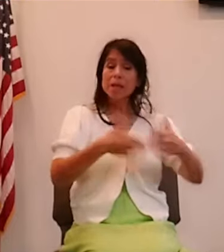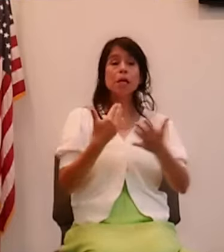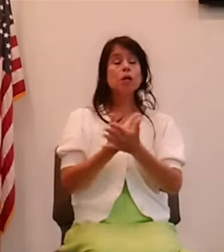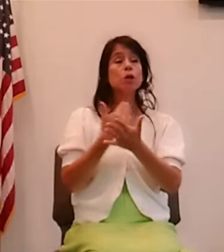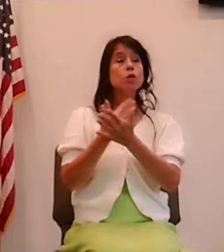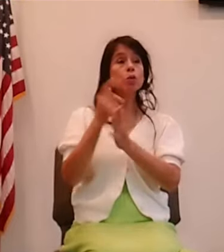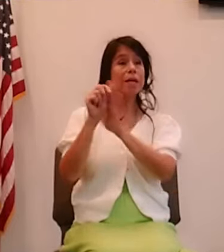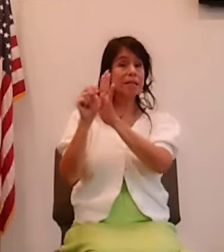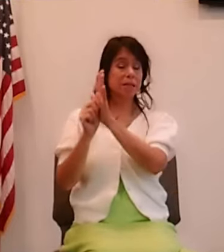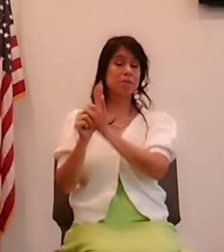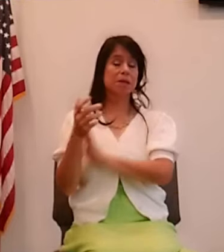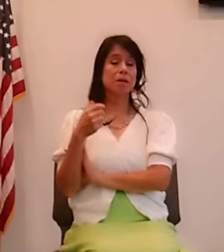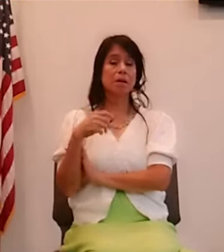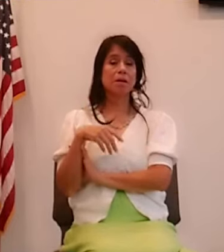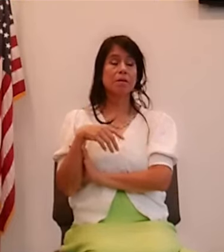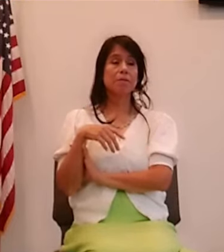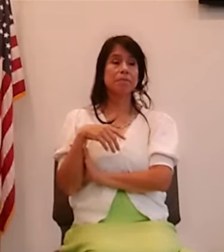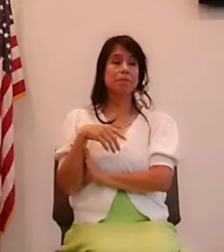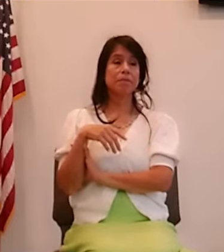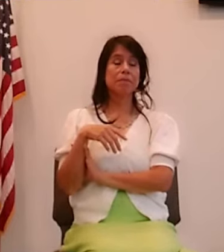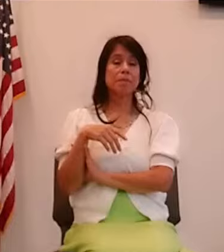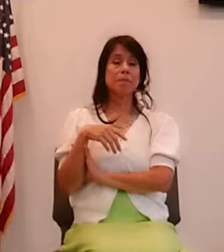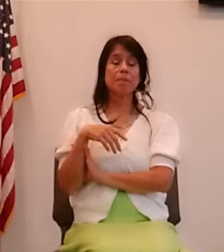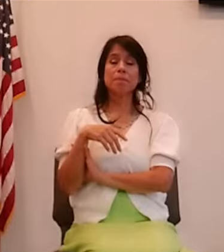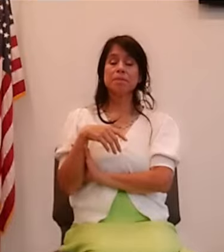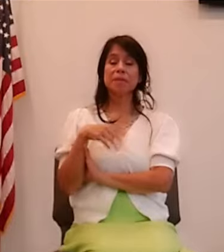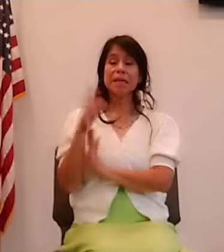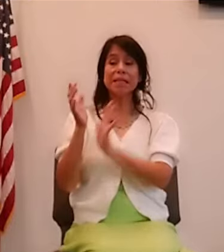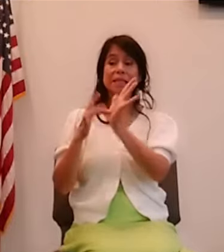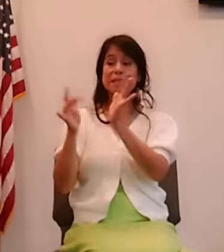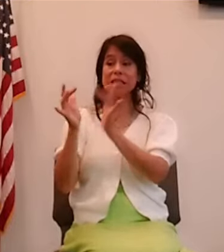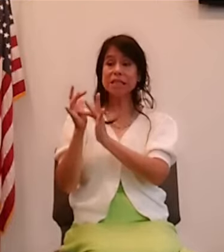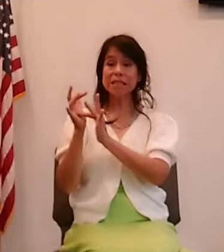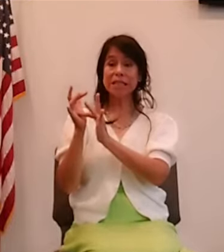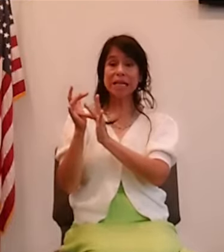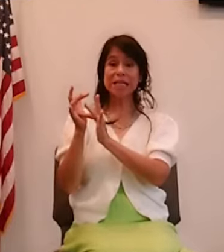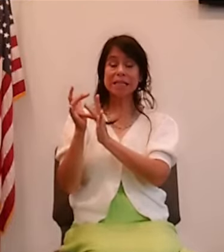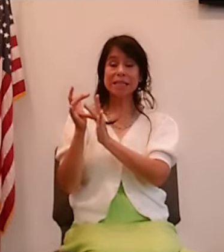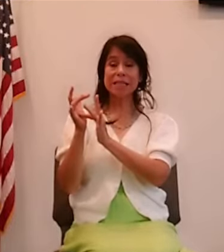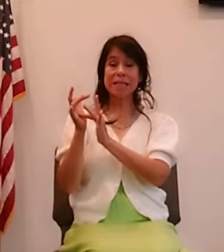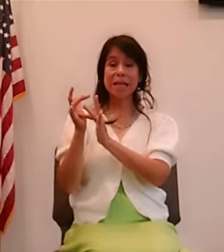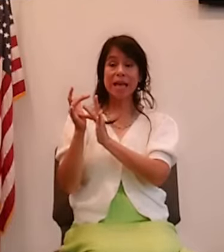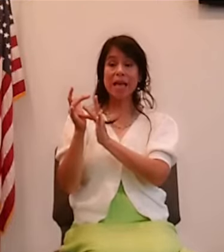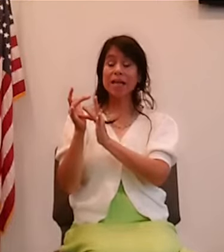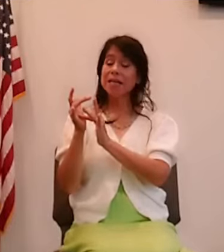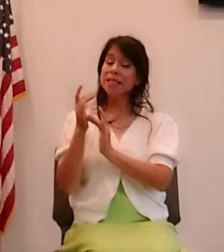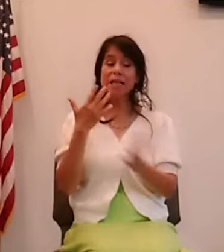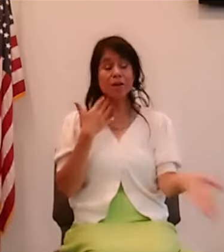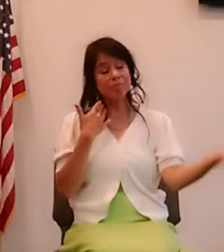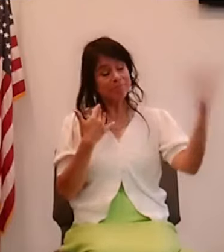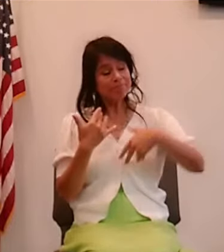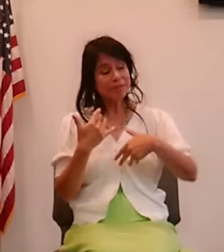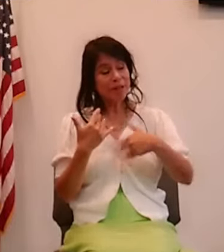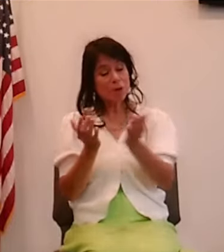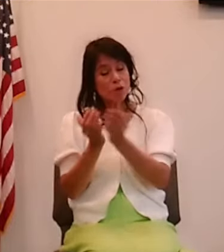Testament passage that Pastor Bill taught on, Jesus had his disciples get into the